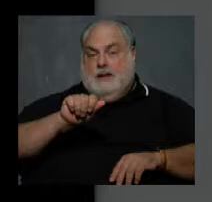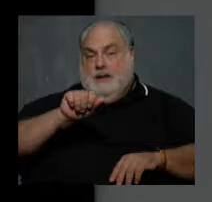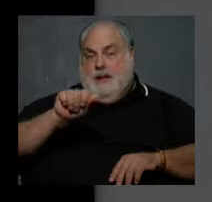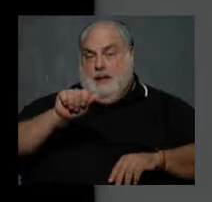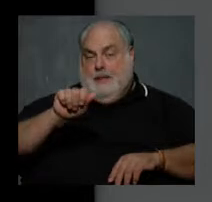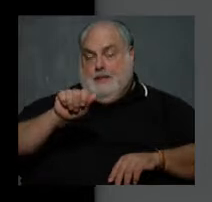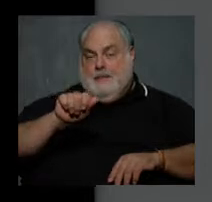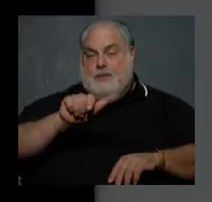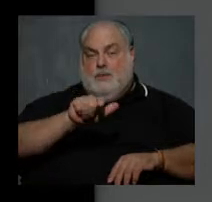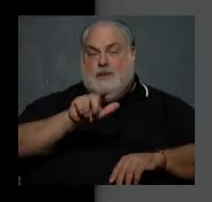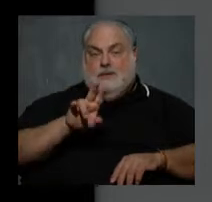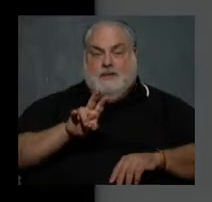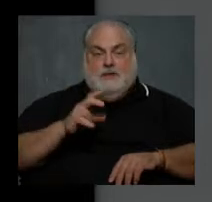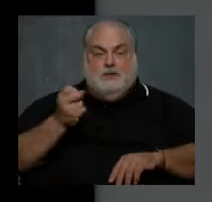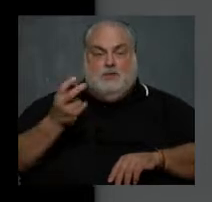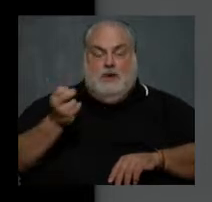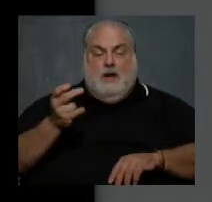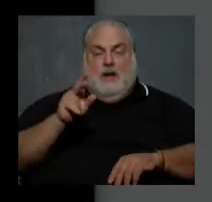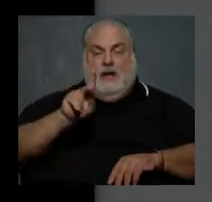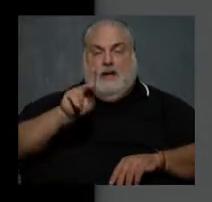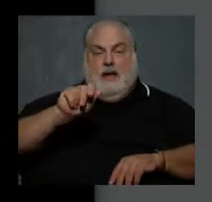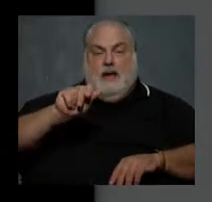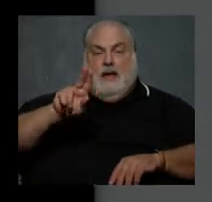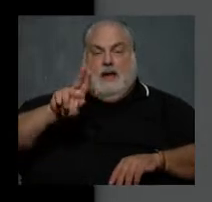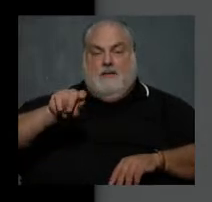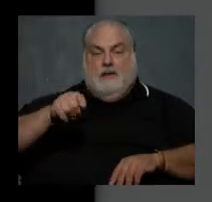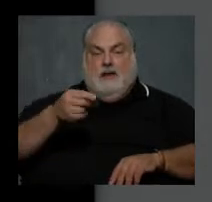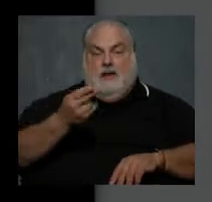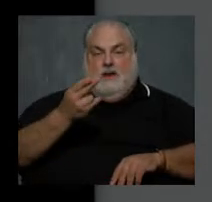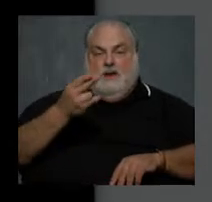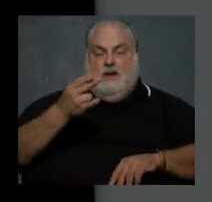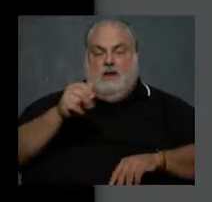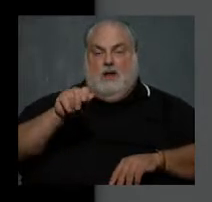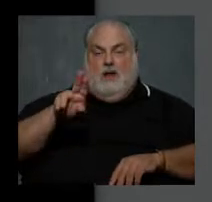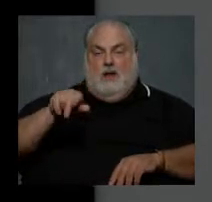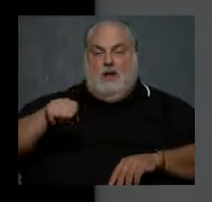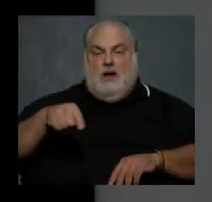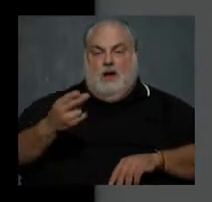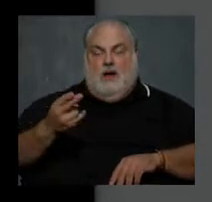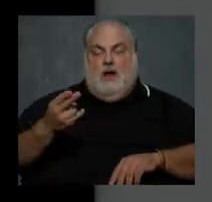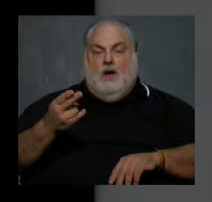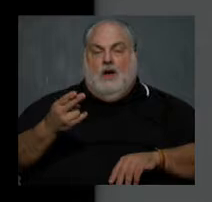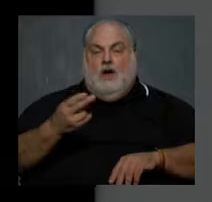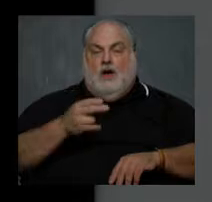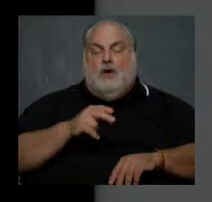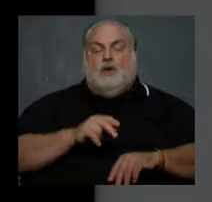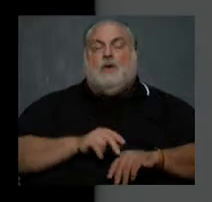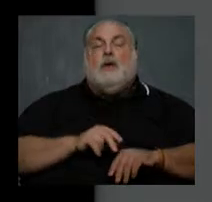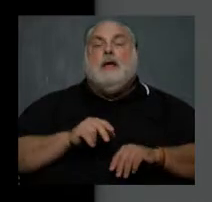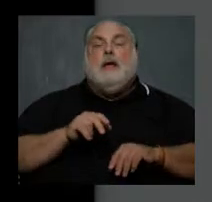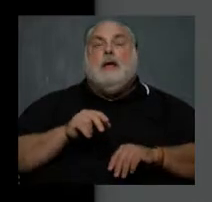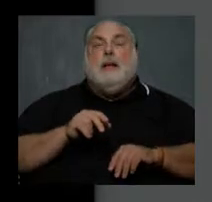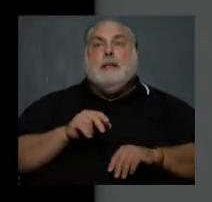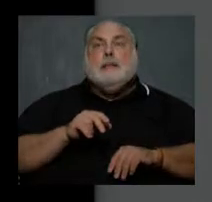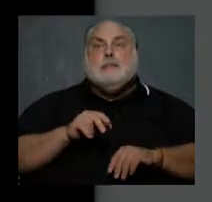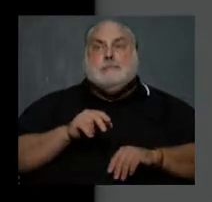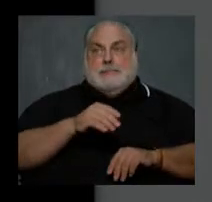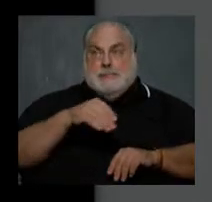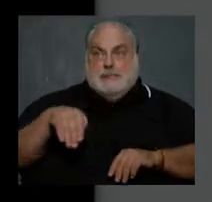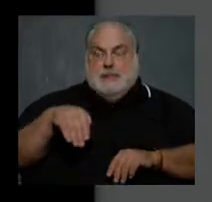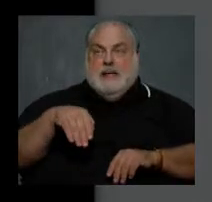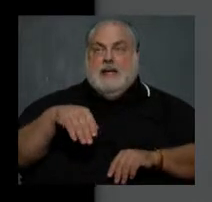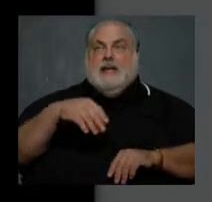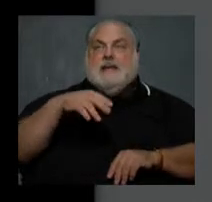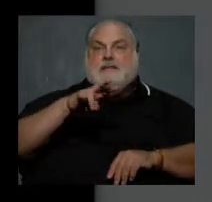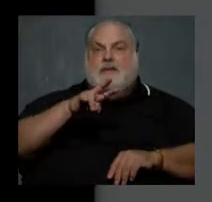Z-5309-A, 2712 Kavanaugh, short form PCD, located at 2712 Kavanaugh Boulevard and 703